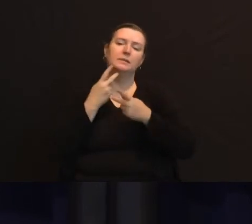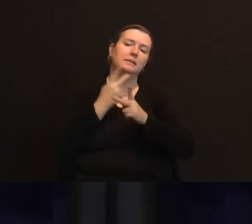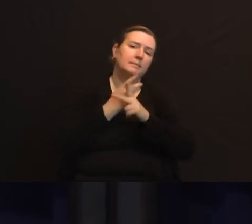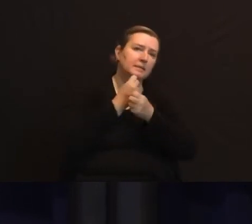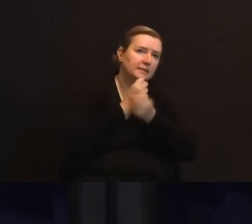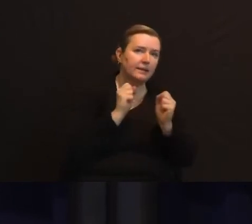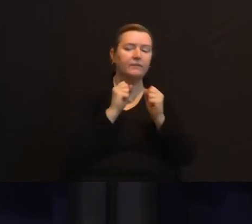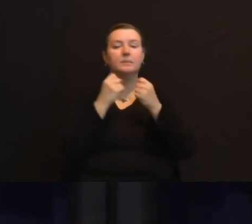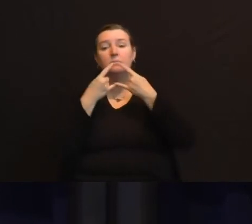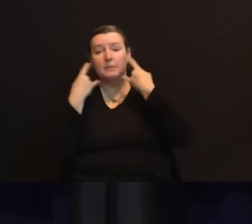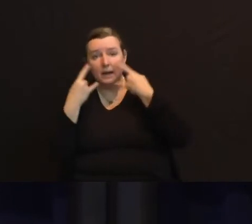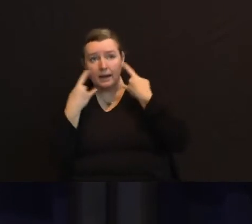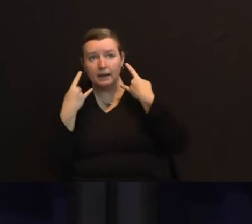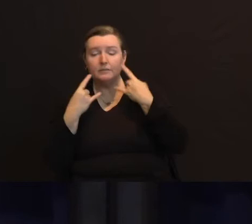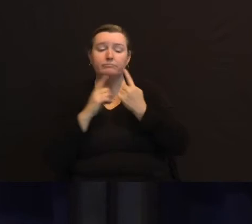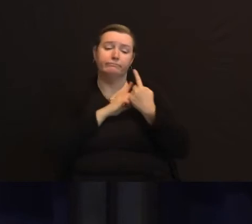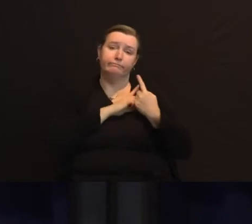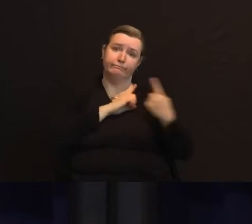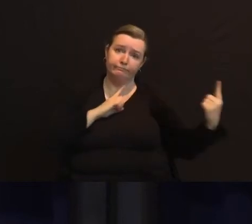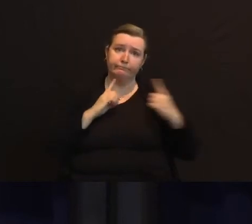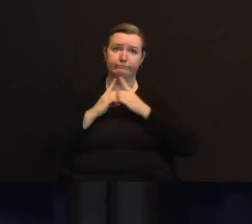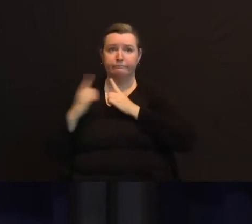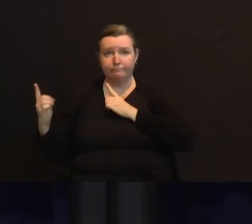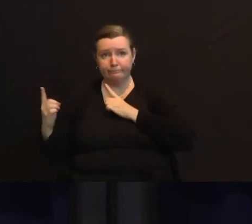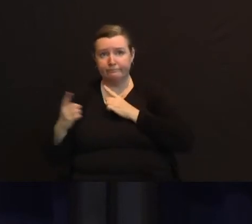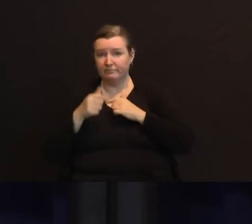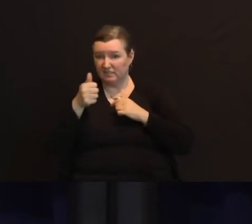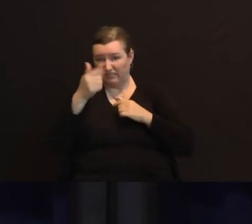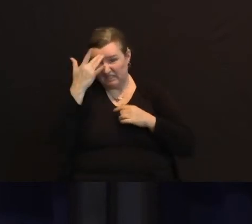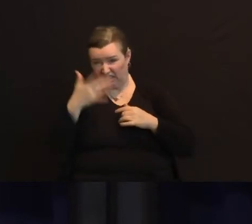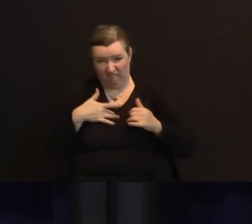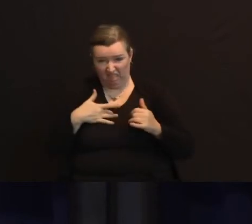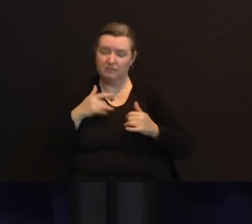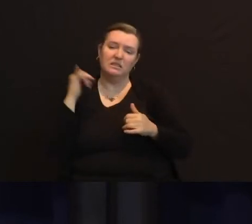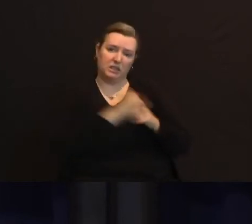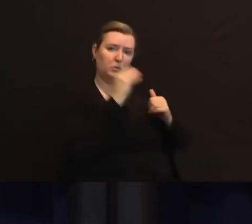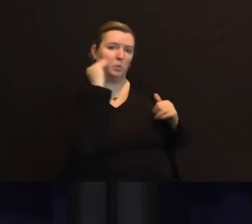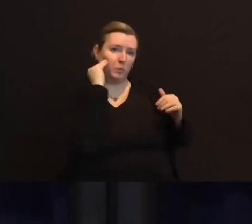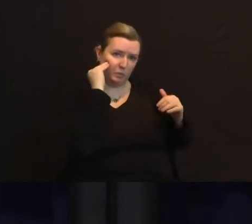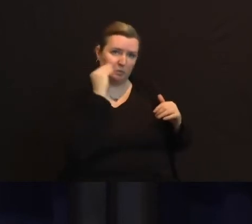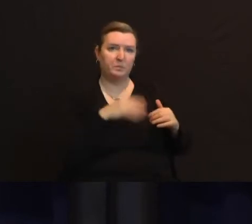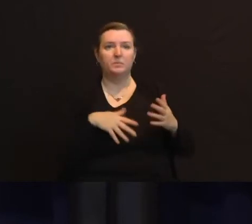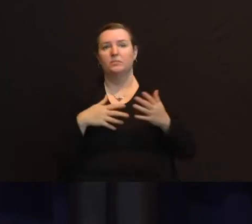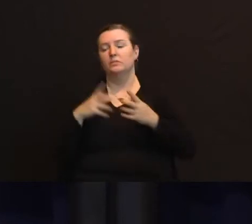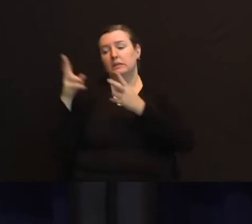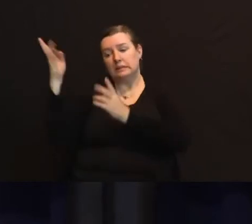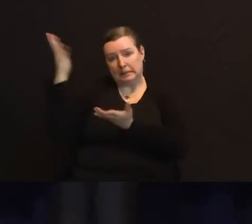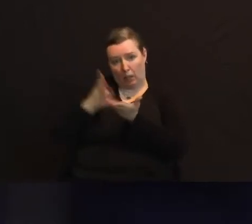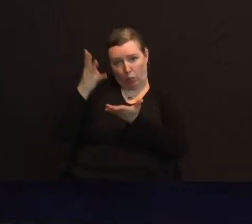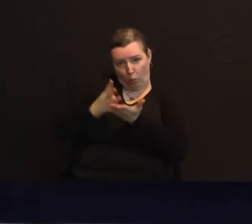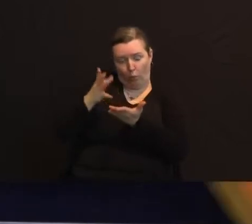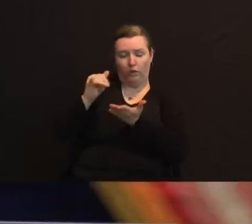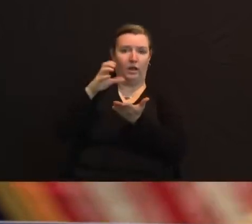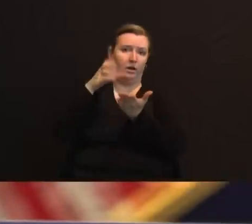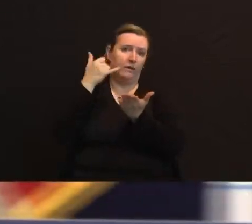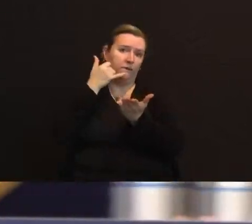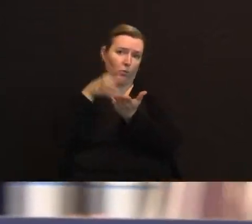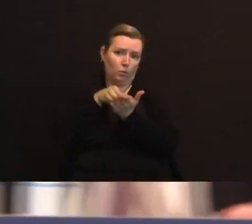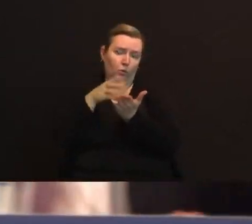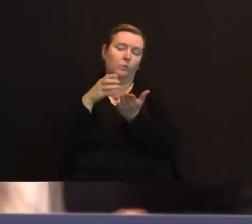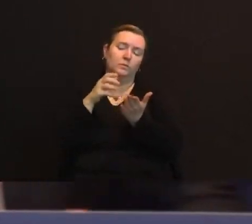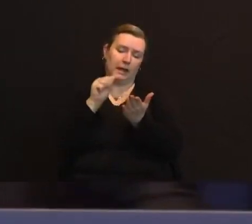up, social distance, stay home when you're sick, and download the COVID Alert New Jersey app. Well done, Tina. Thank